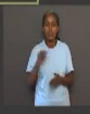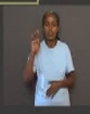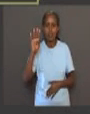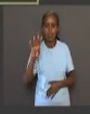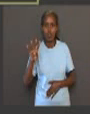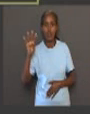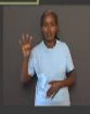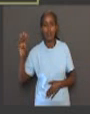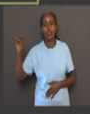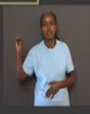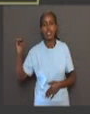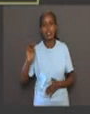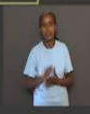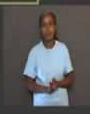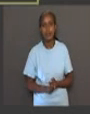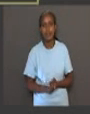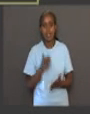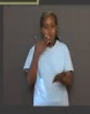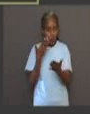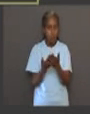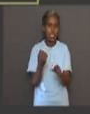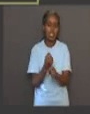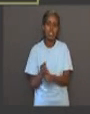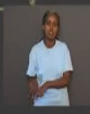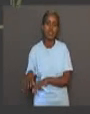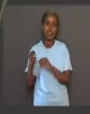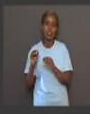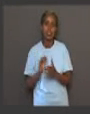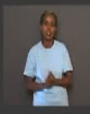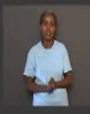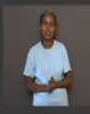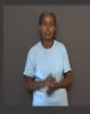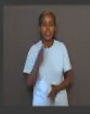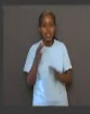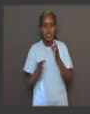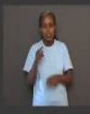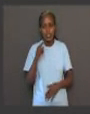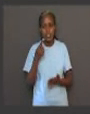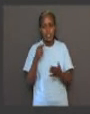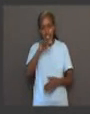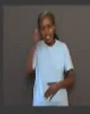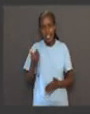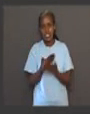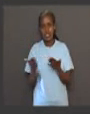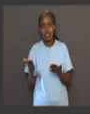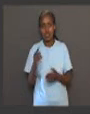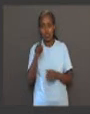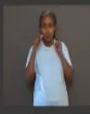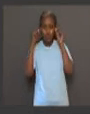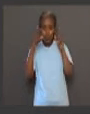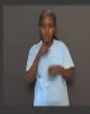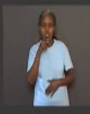10.44 meters. Well done, students. If there is anything you do not